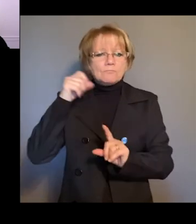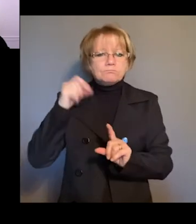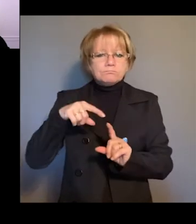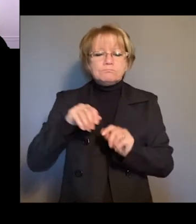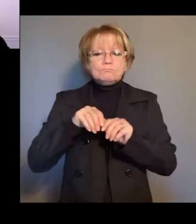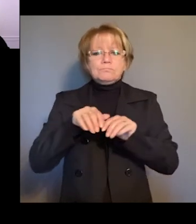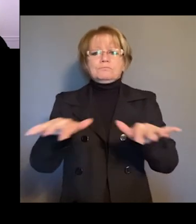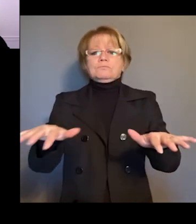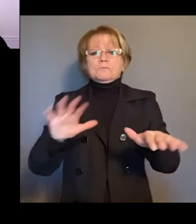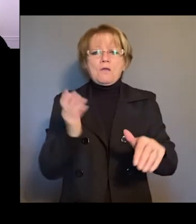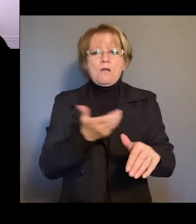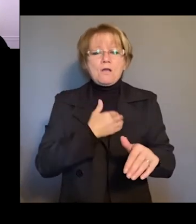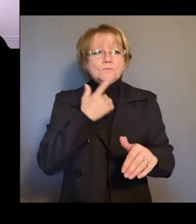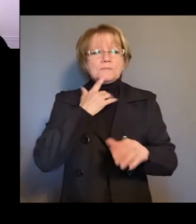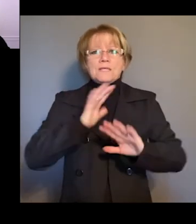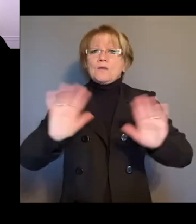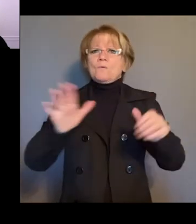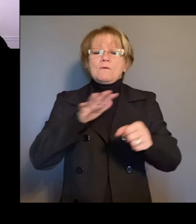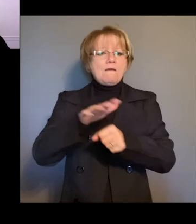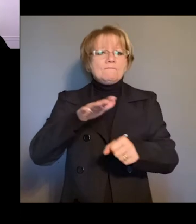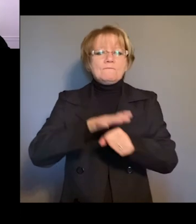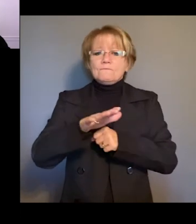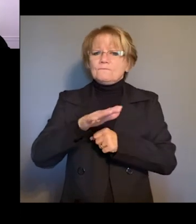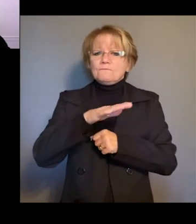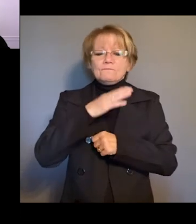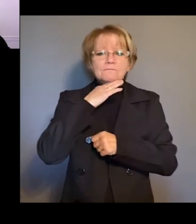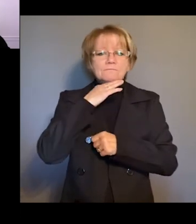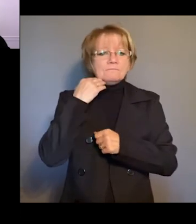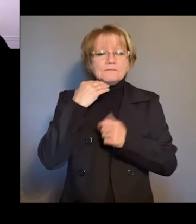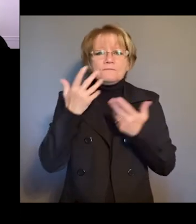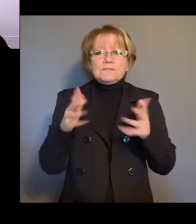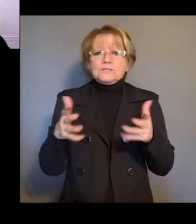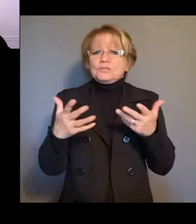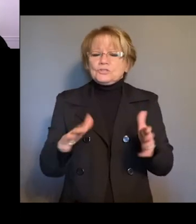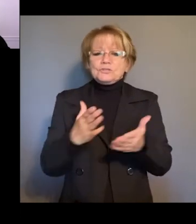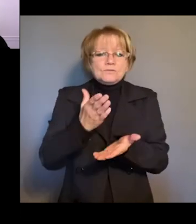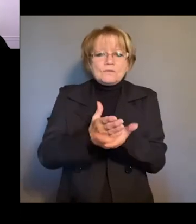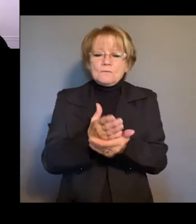and many others to kind of say, enough is enough.